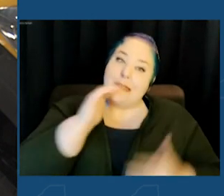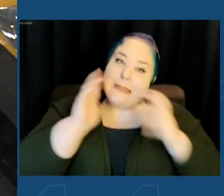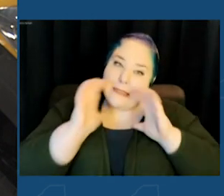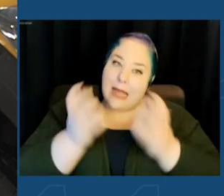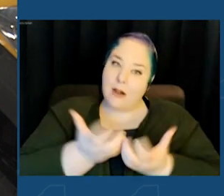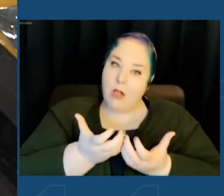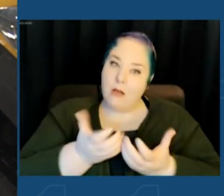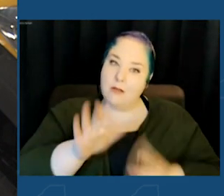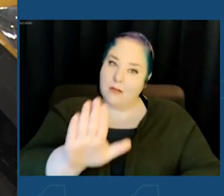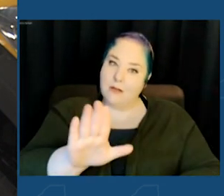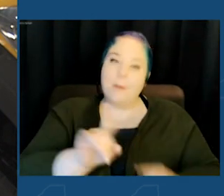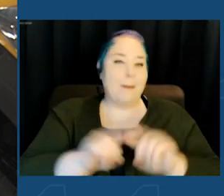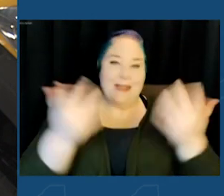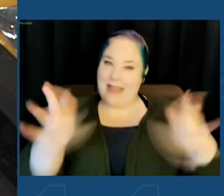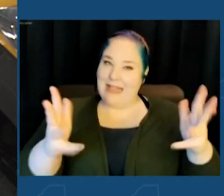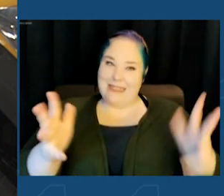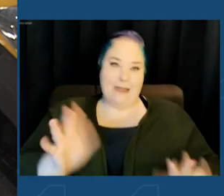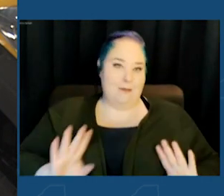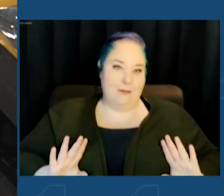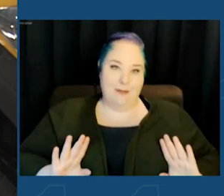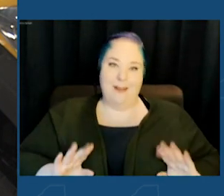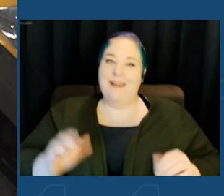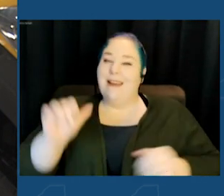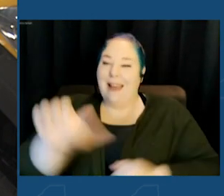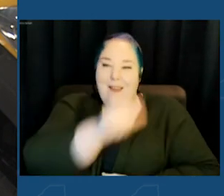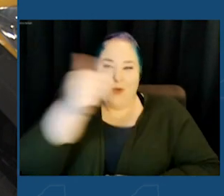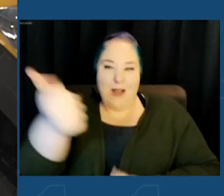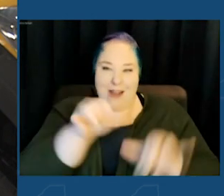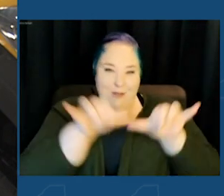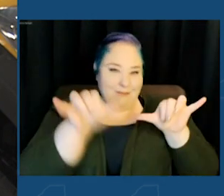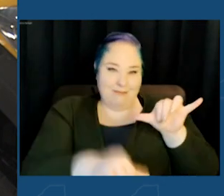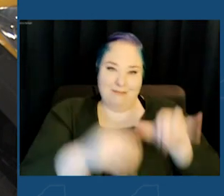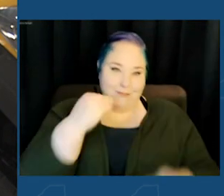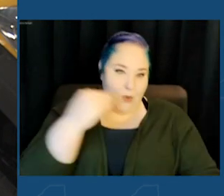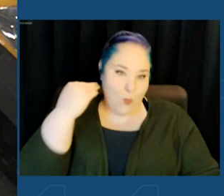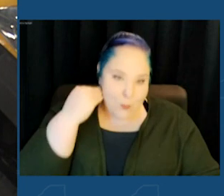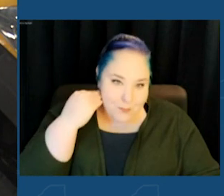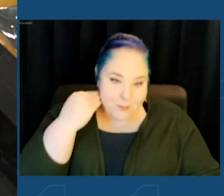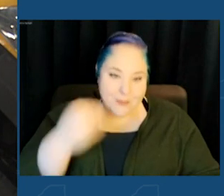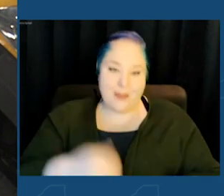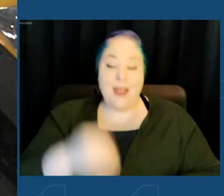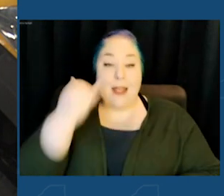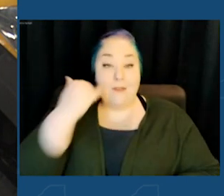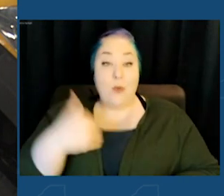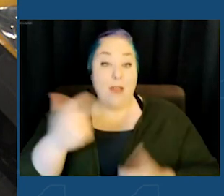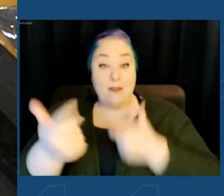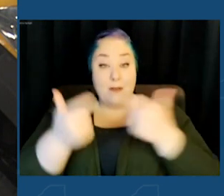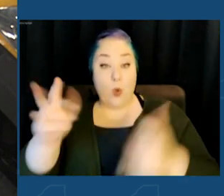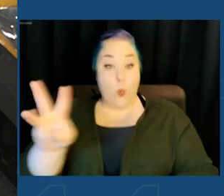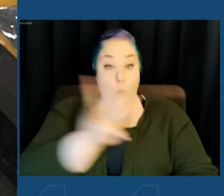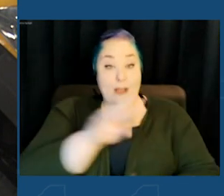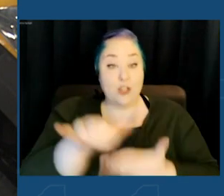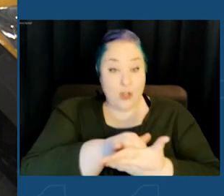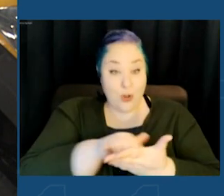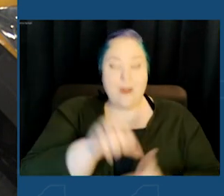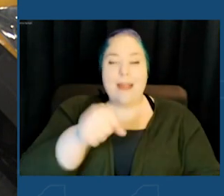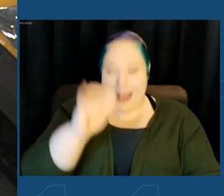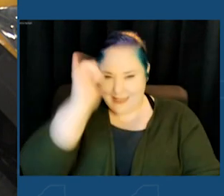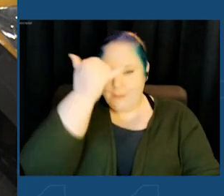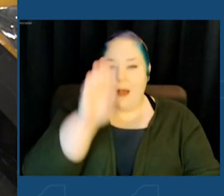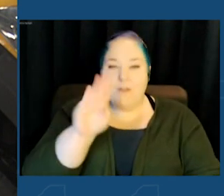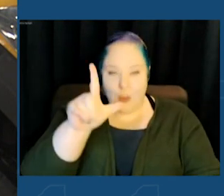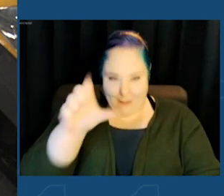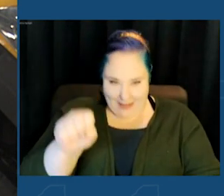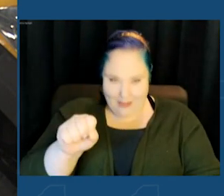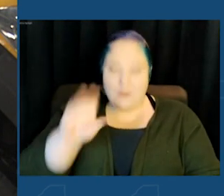that's it everybody else hunkered down and uh for those from Western New York who have the big question yes the Buffalo Bills did make it safely